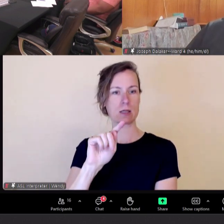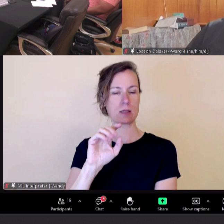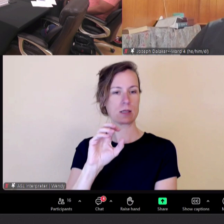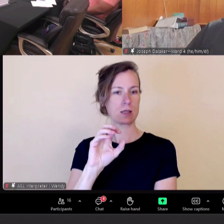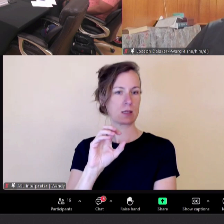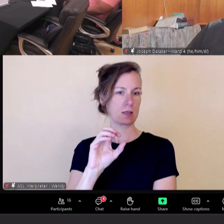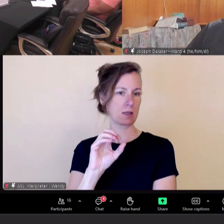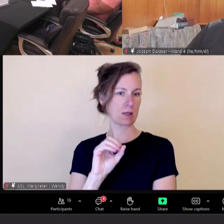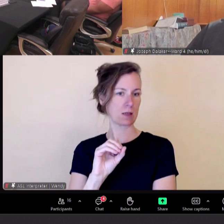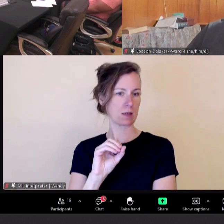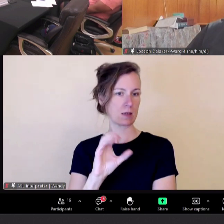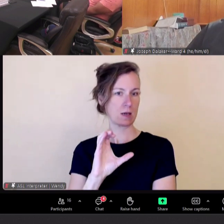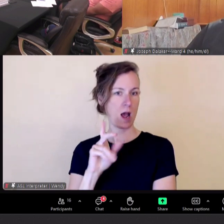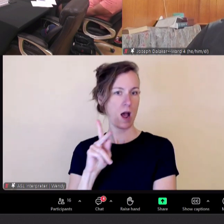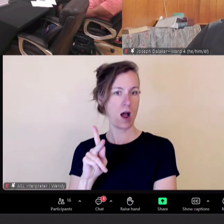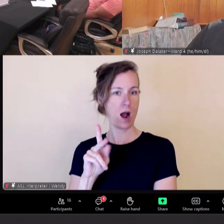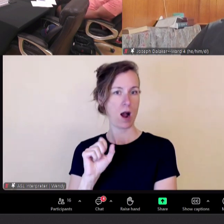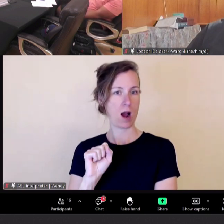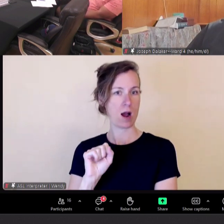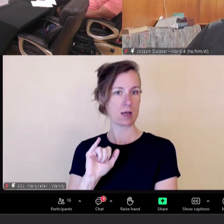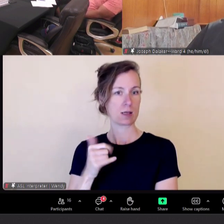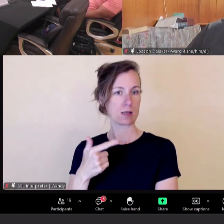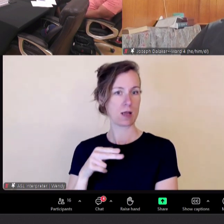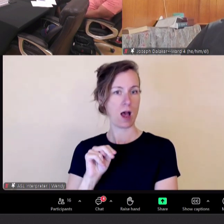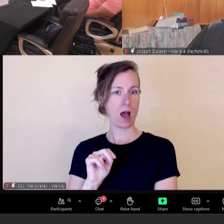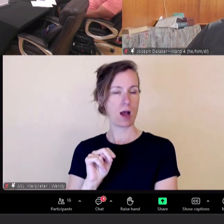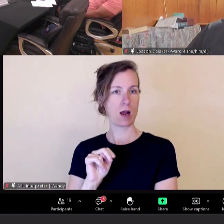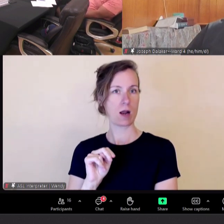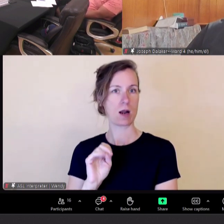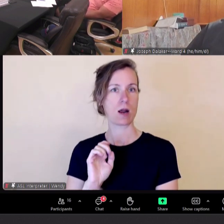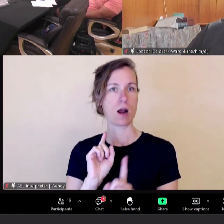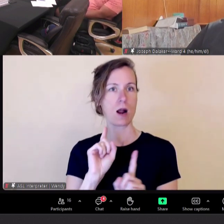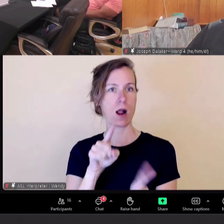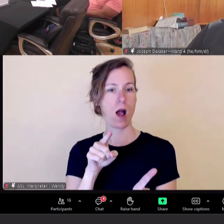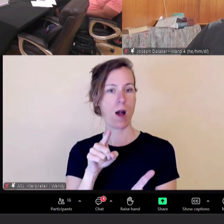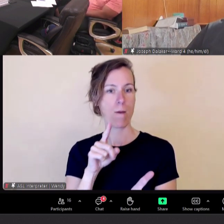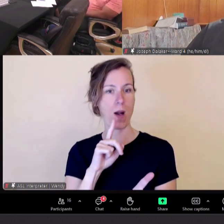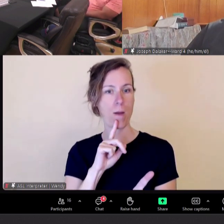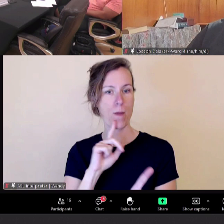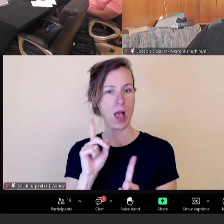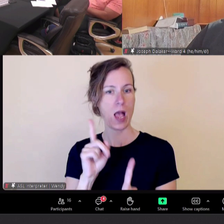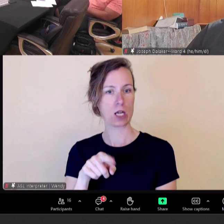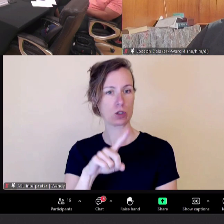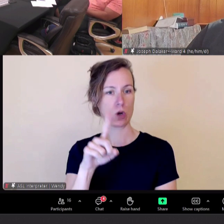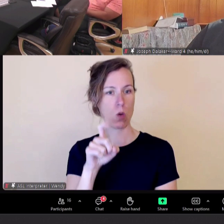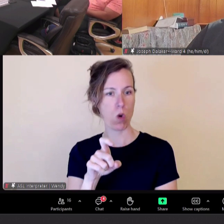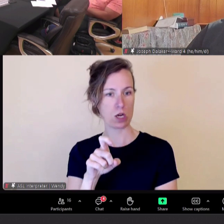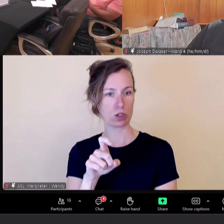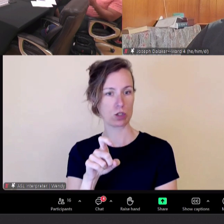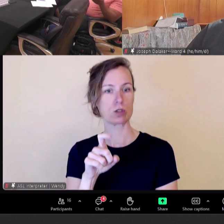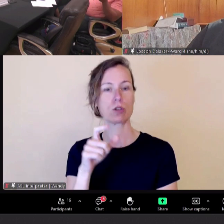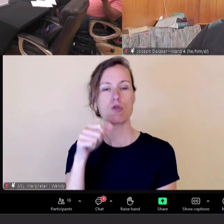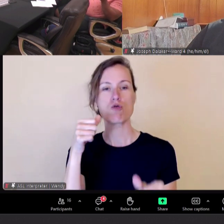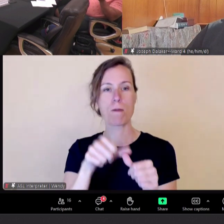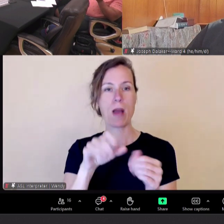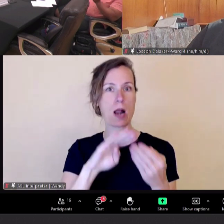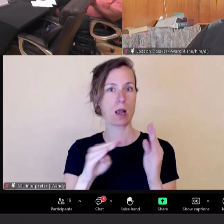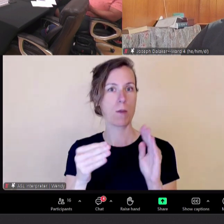and answer any questions. Just to remind the community, we've already had a public hearing